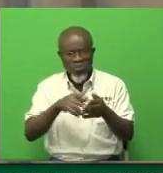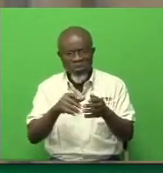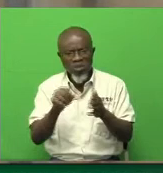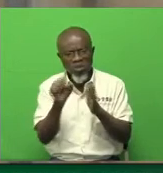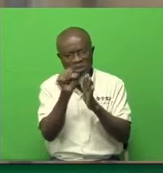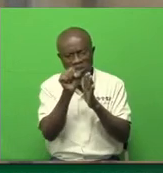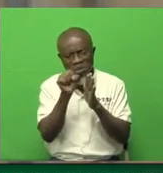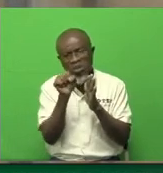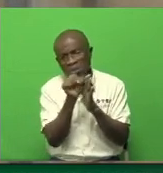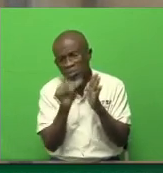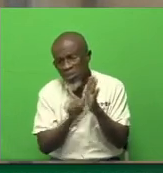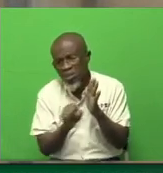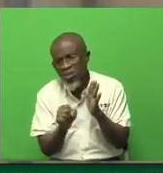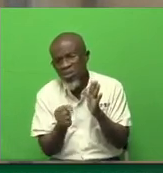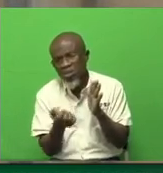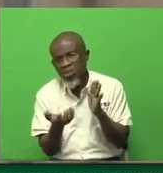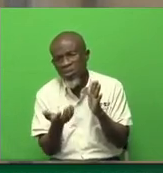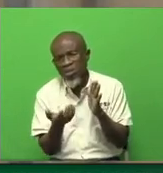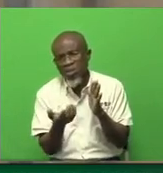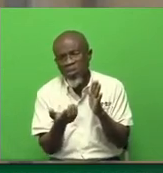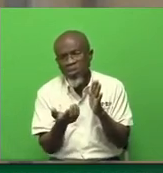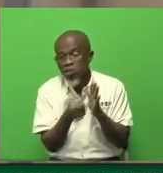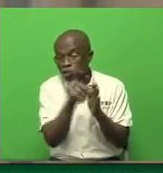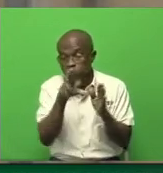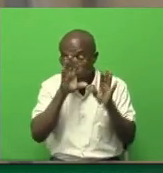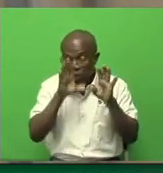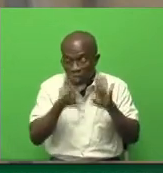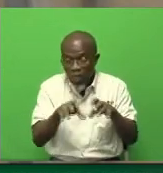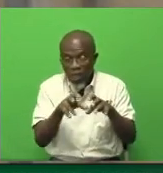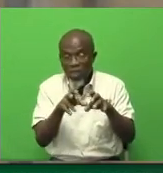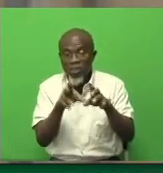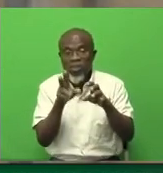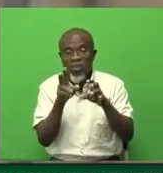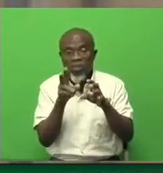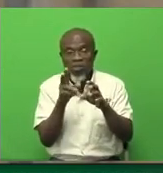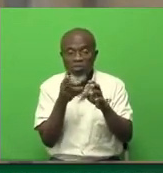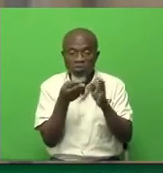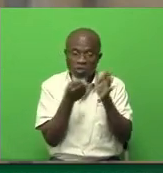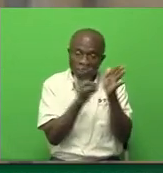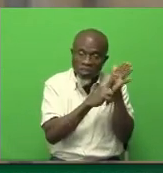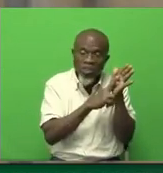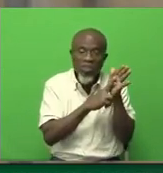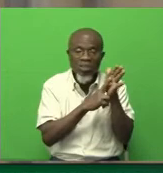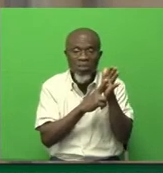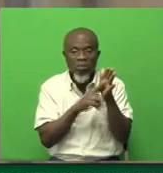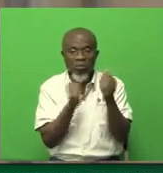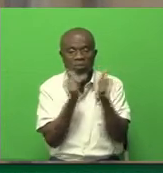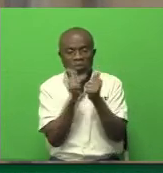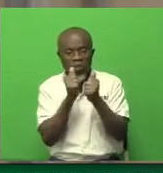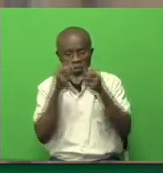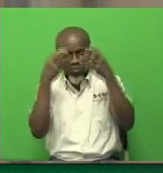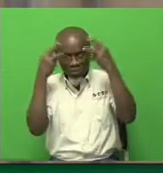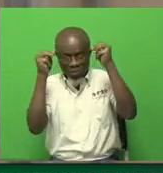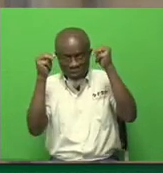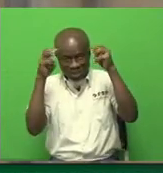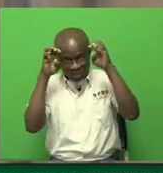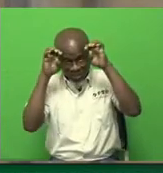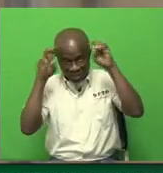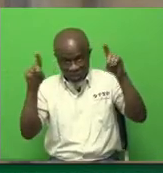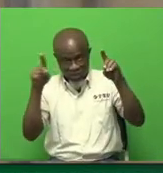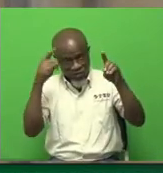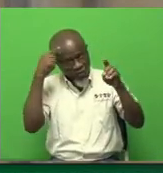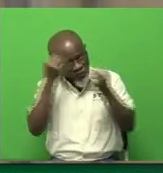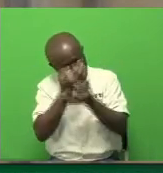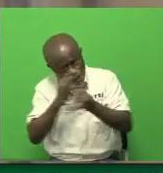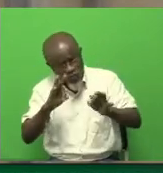at the first try you can register right now registration is open with the Ministry of Education for free tuition